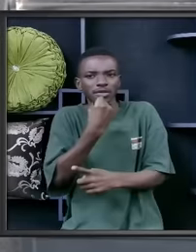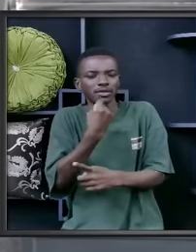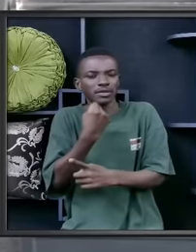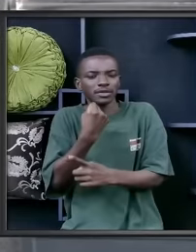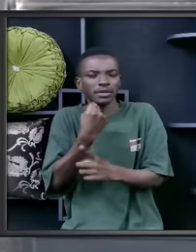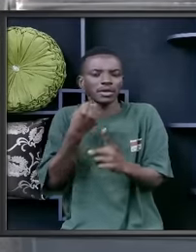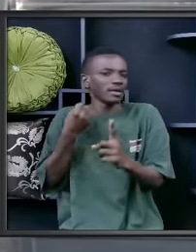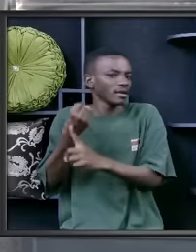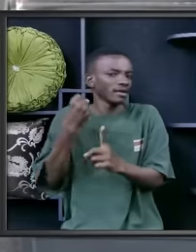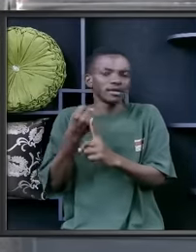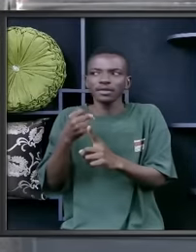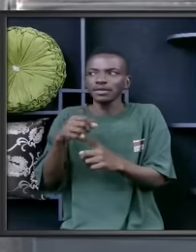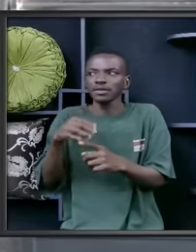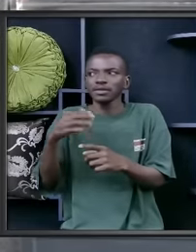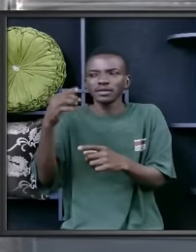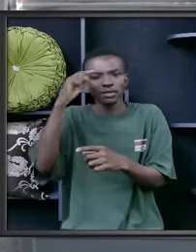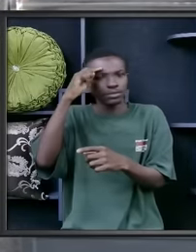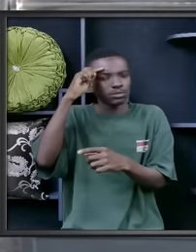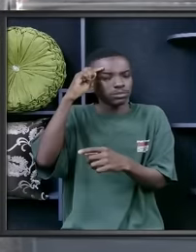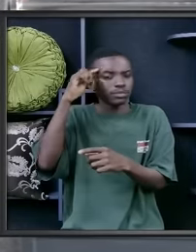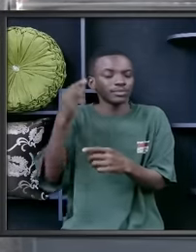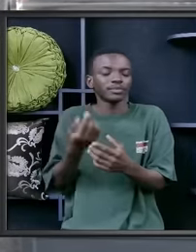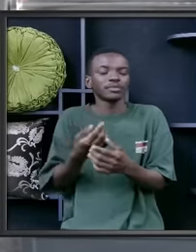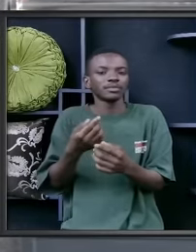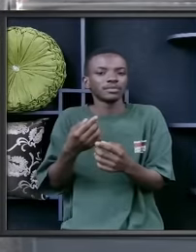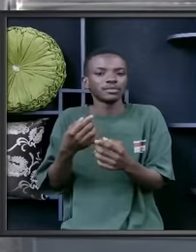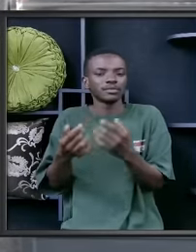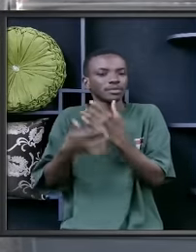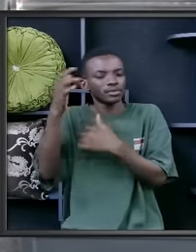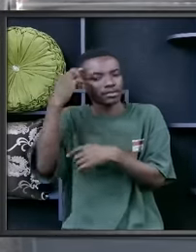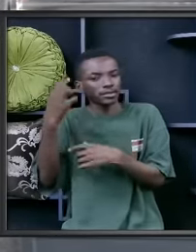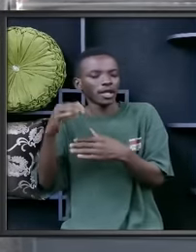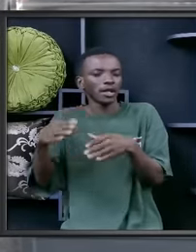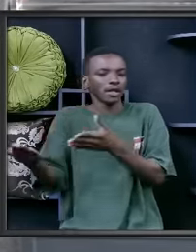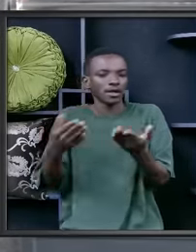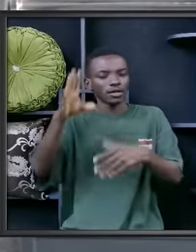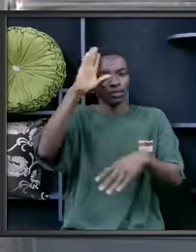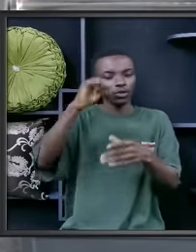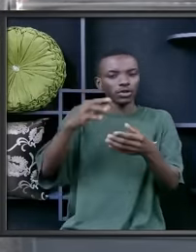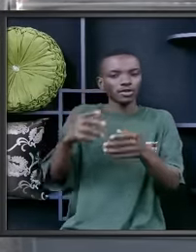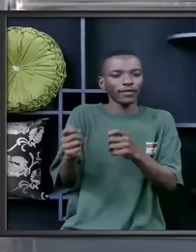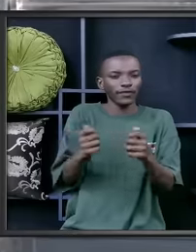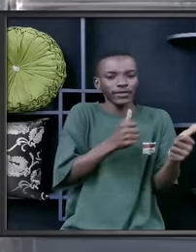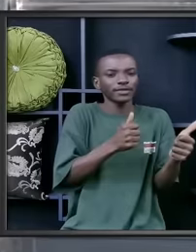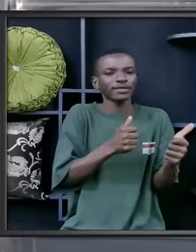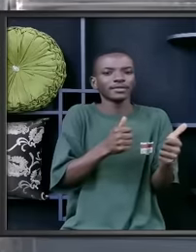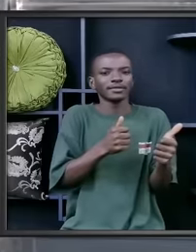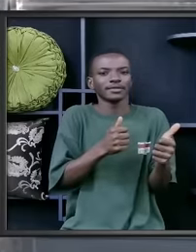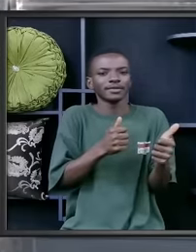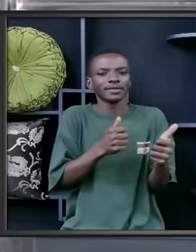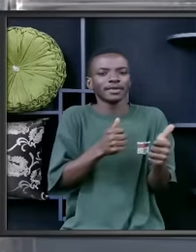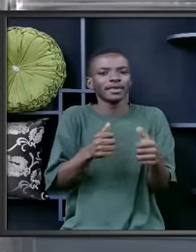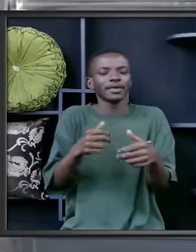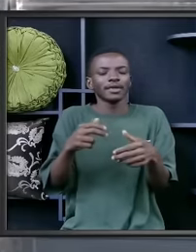na this place. Now he wound and small. So I can't carry the boy. Can't rush. Can't call him for phone. Say